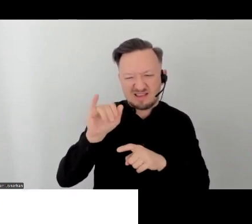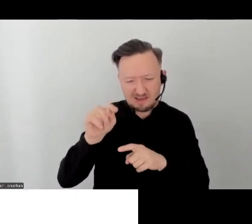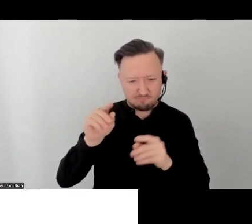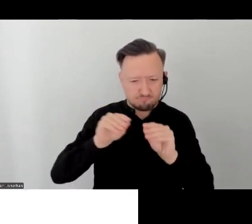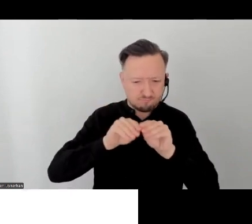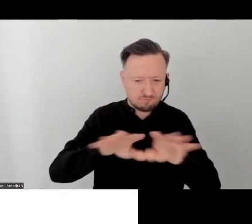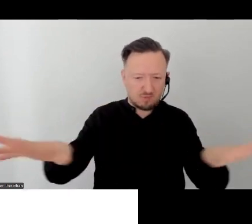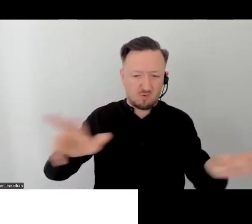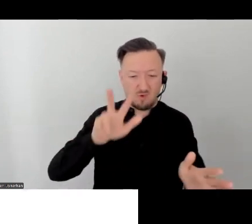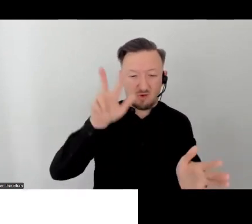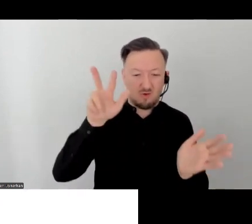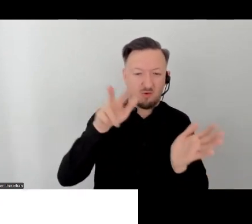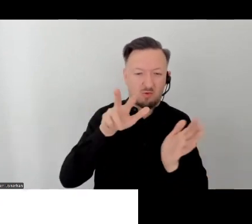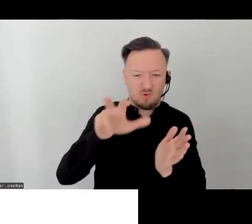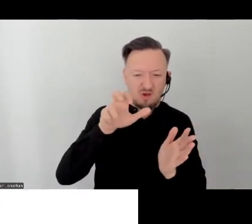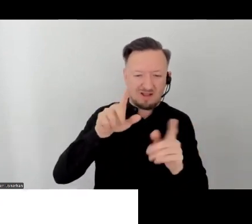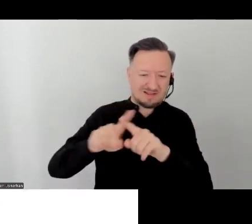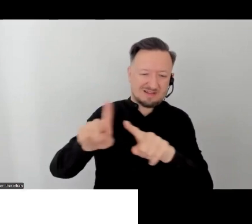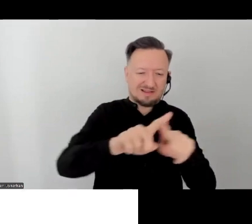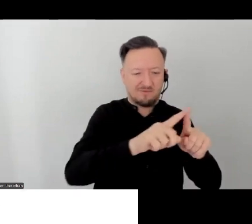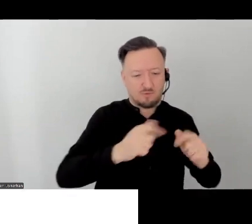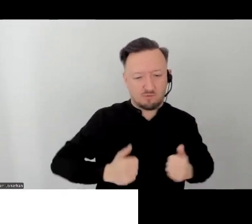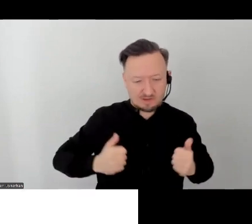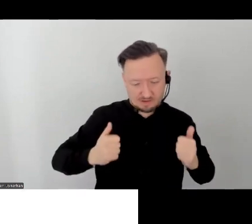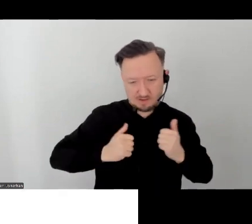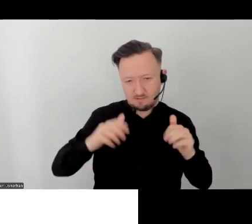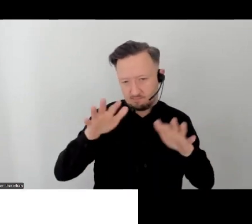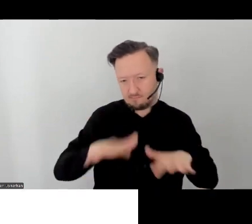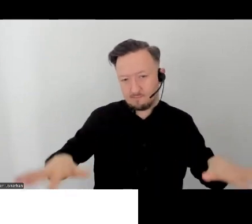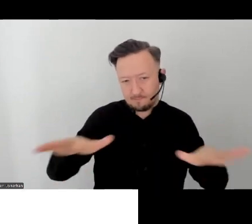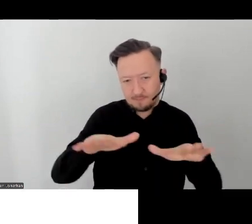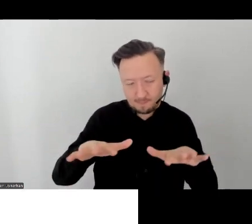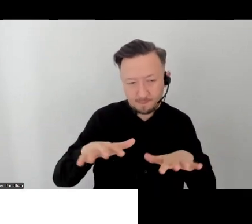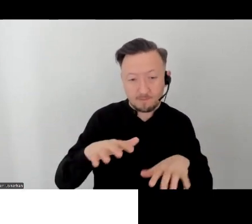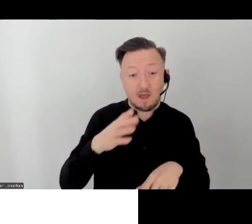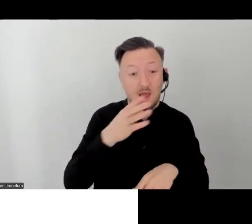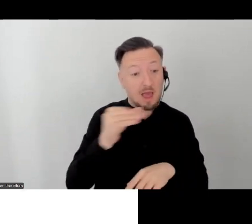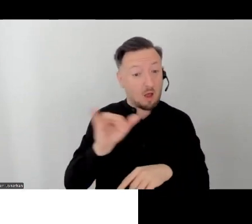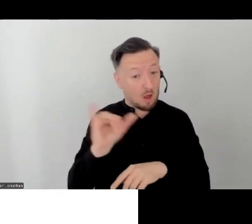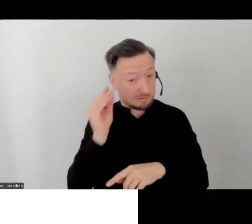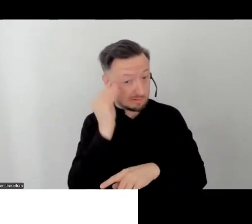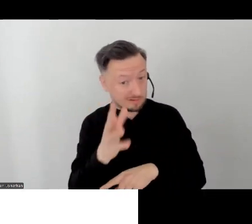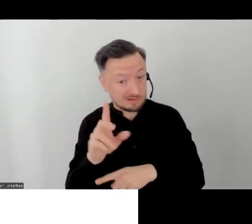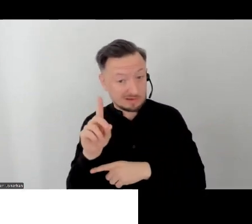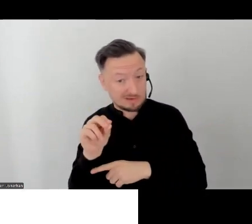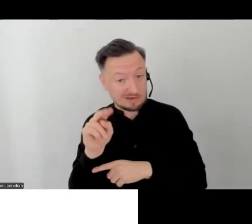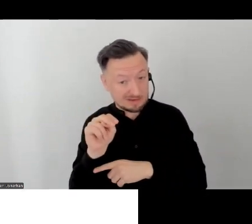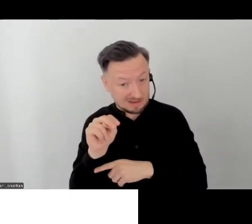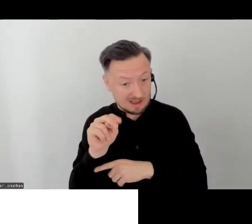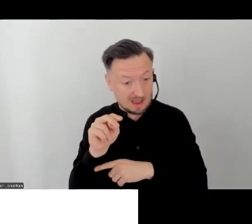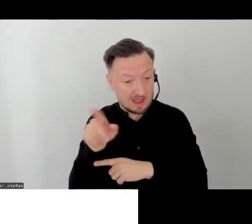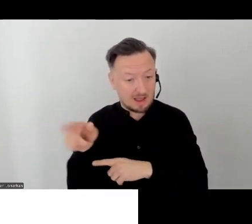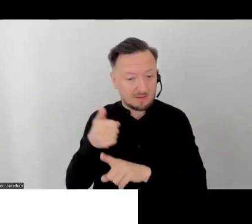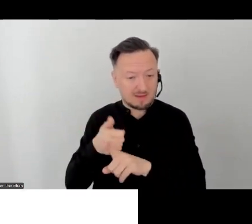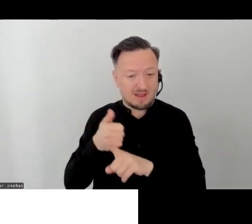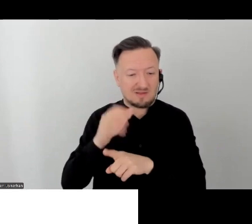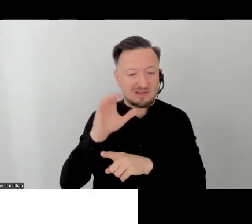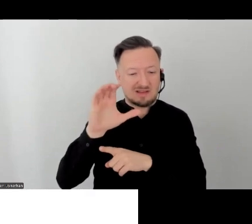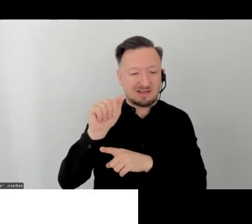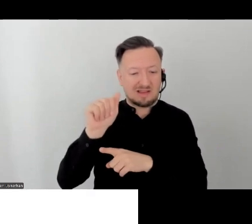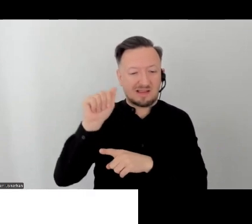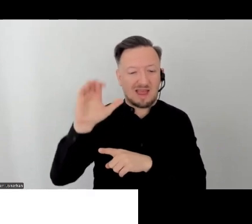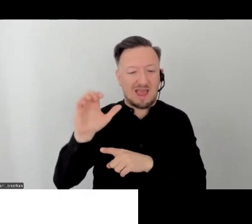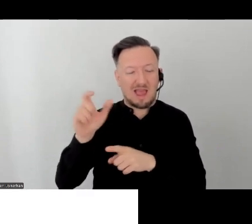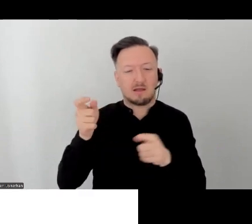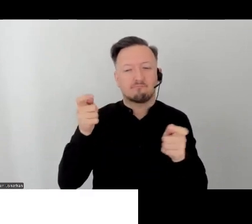rural areas. And as a side note, Don Armstrong is also one of our CCAC steering committee members and has been a